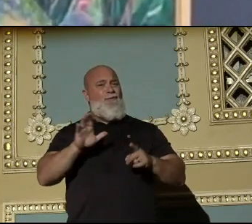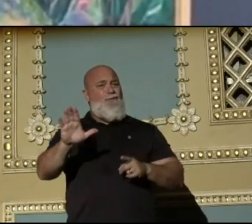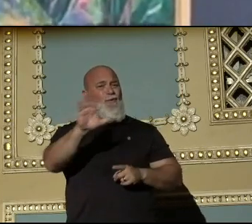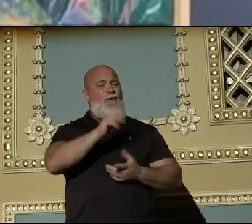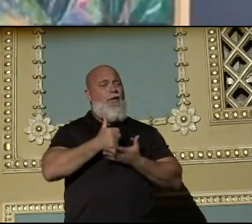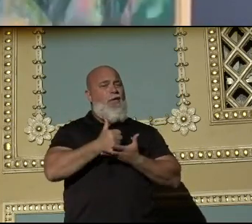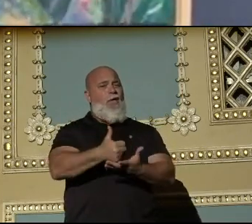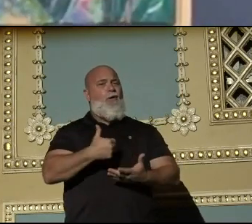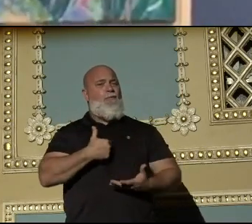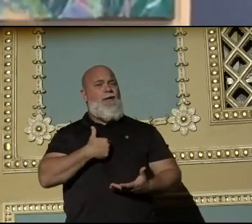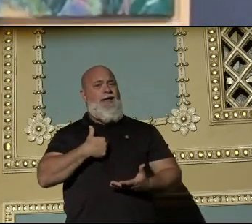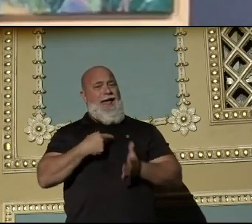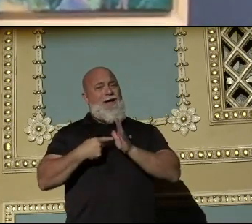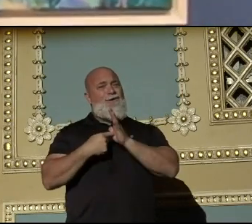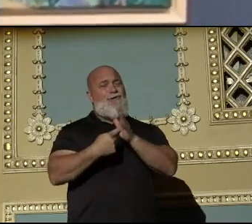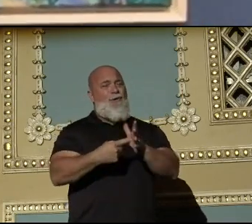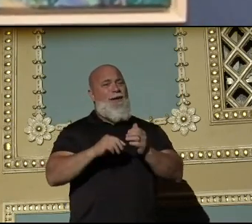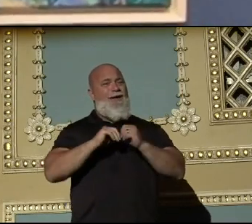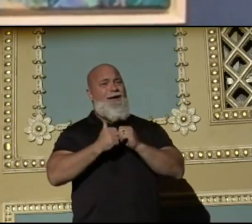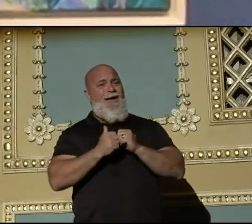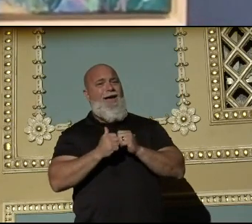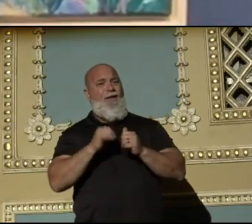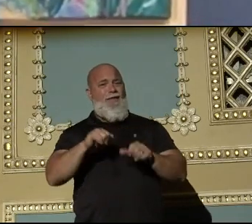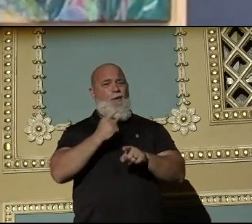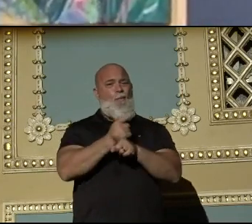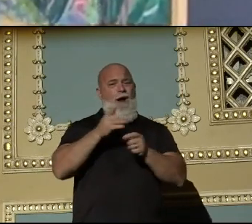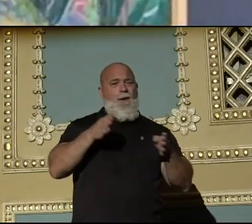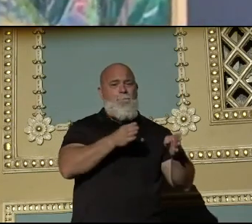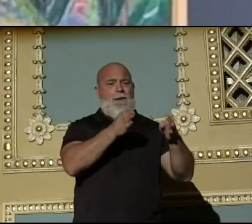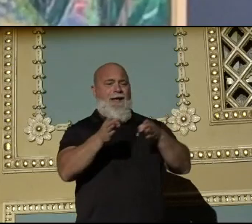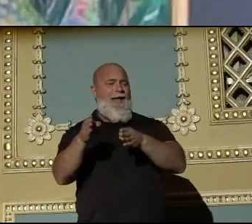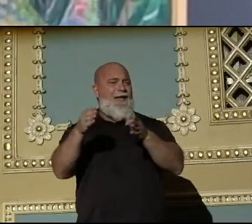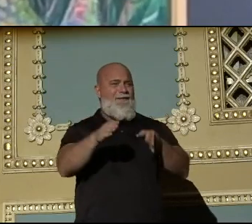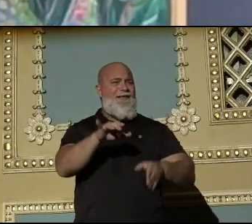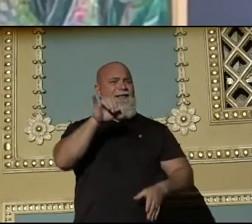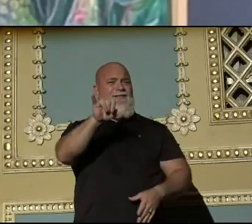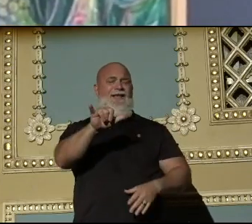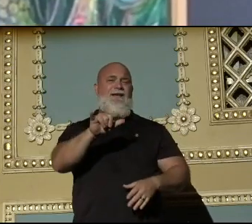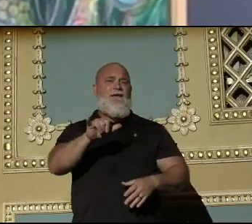I showed them that way, that path, and that's very humbling.